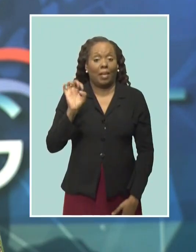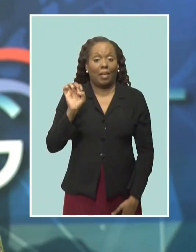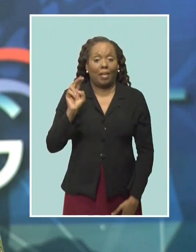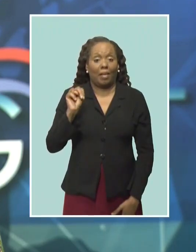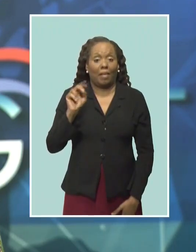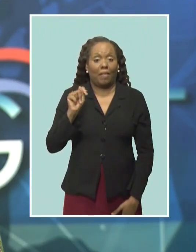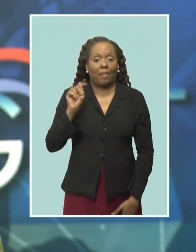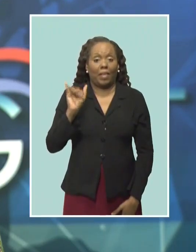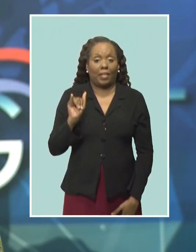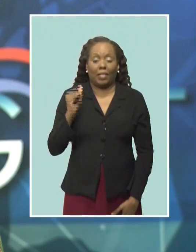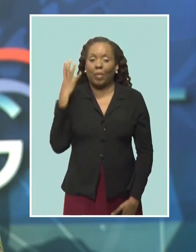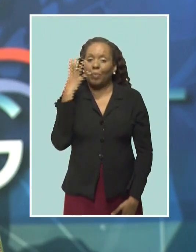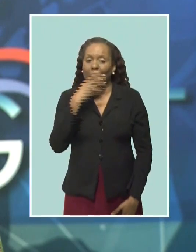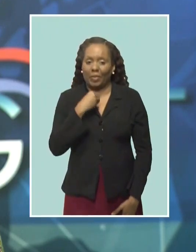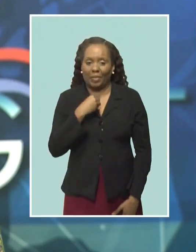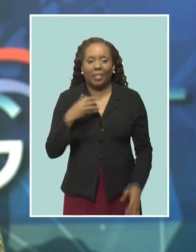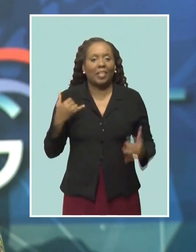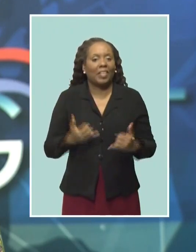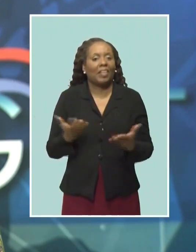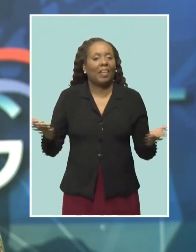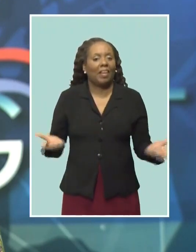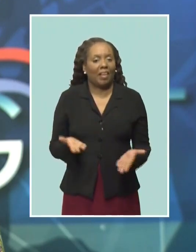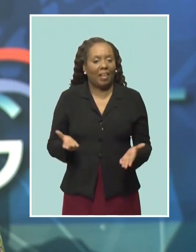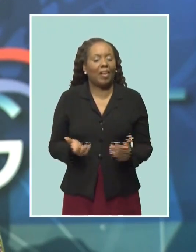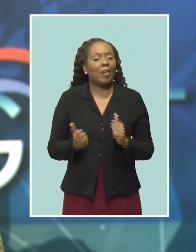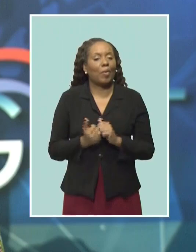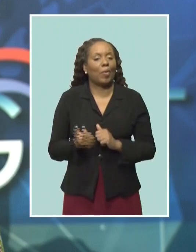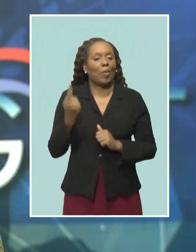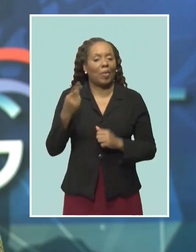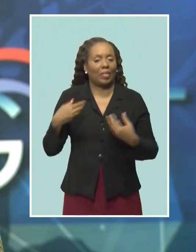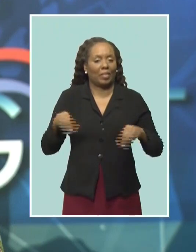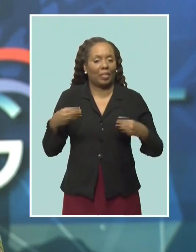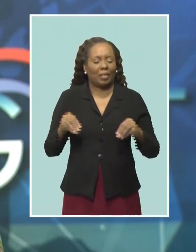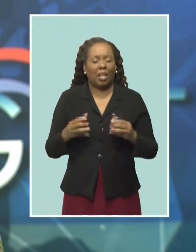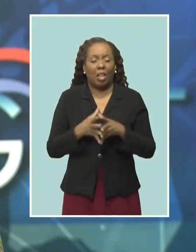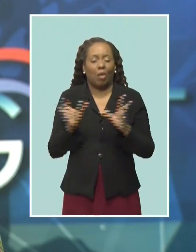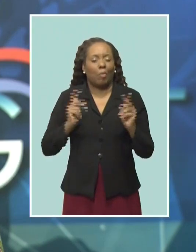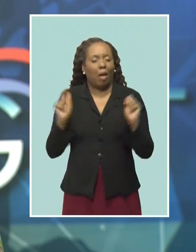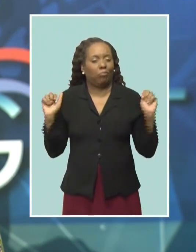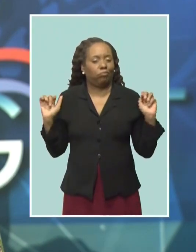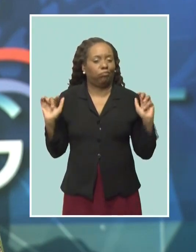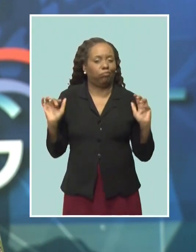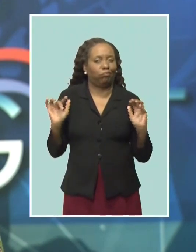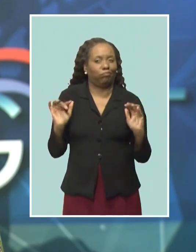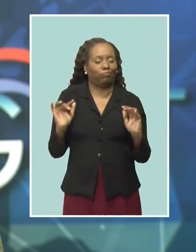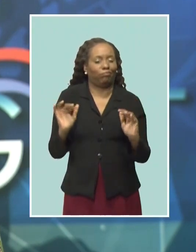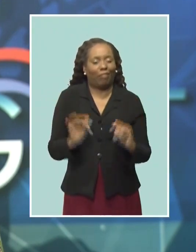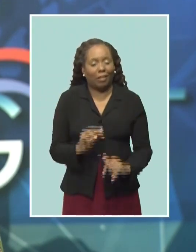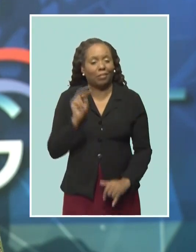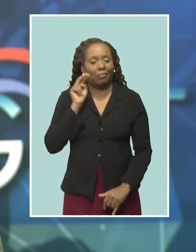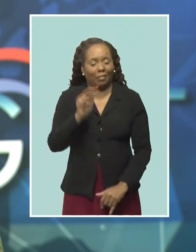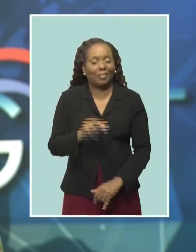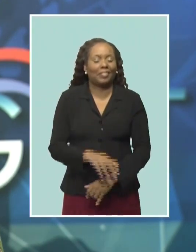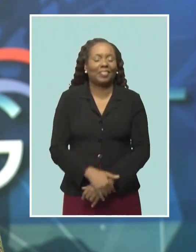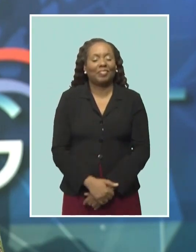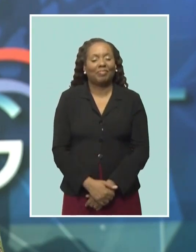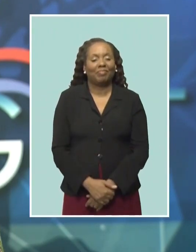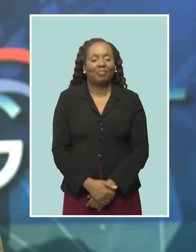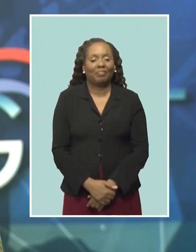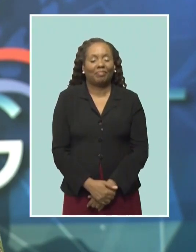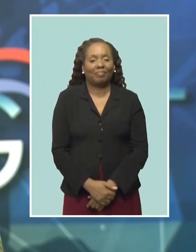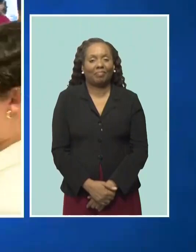exclusive arrangement with a local retailer. The event attracted a crowd of excited customers. Anesta Henry has that report.